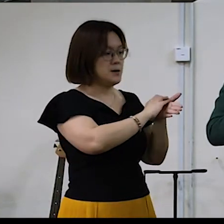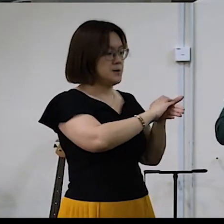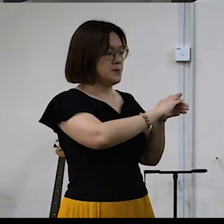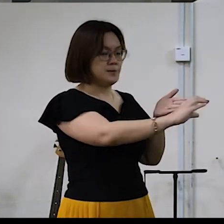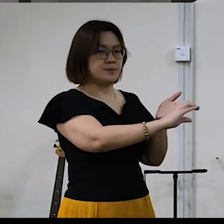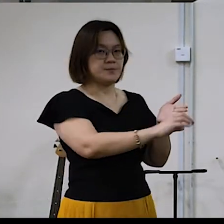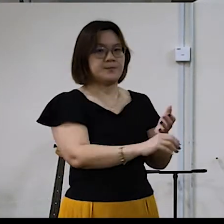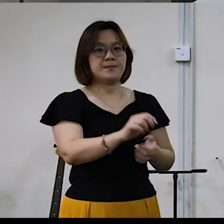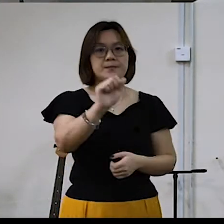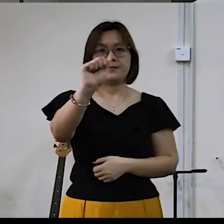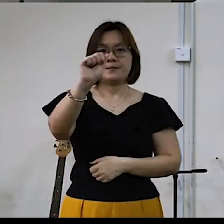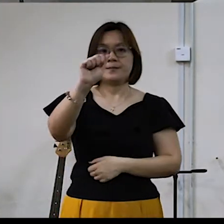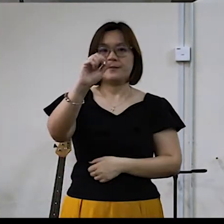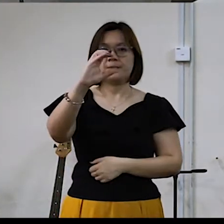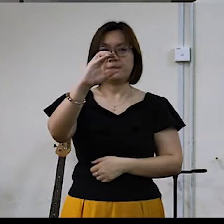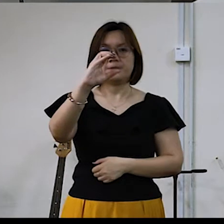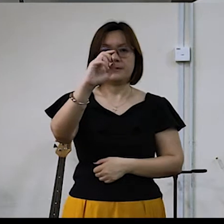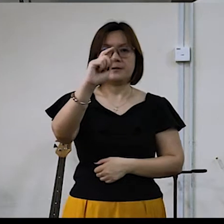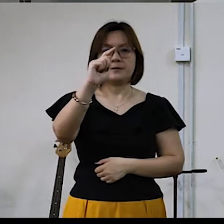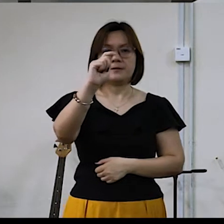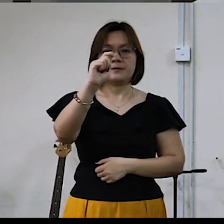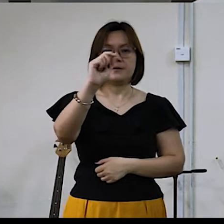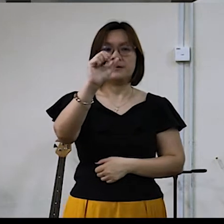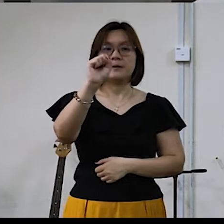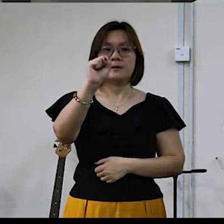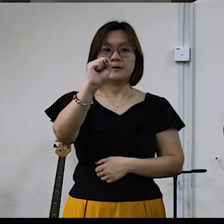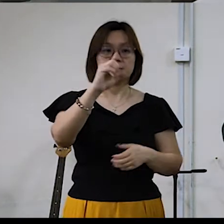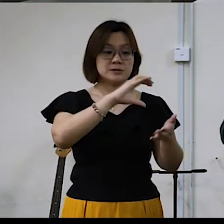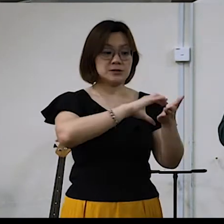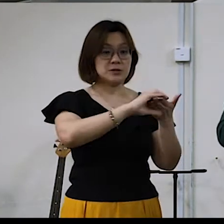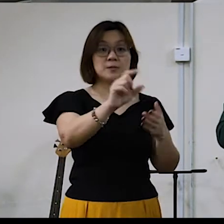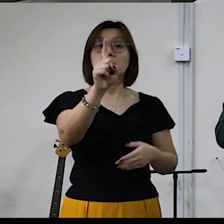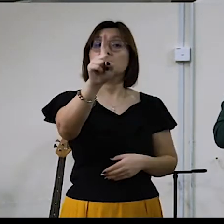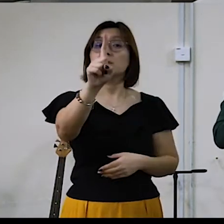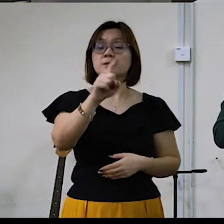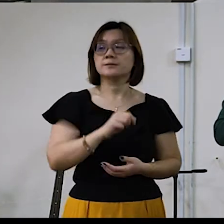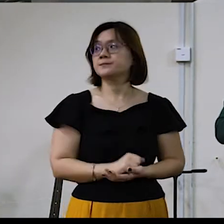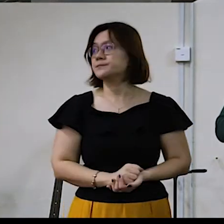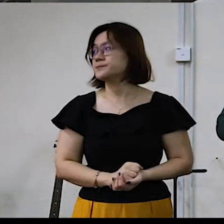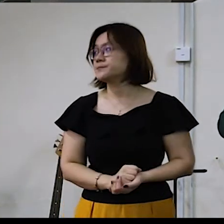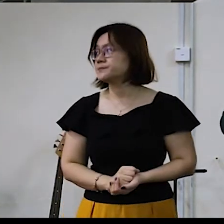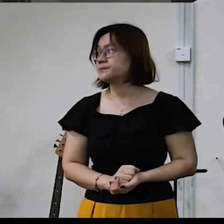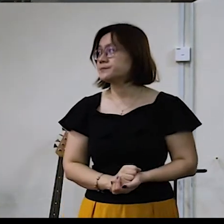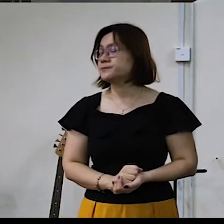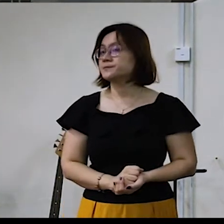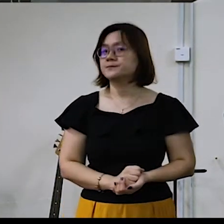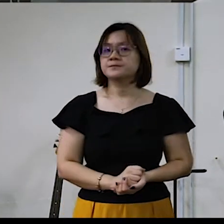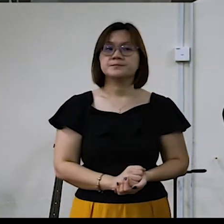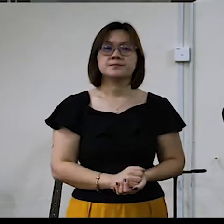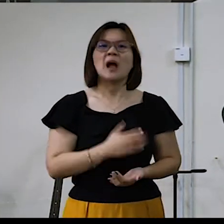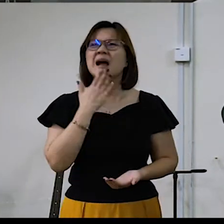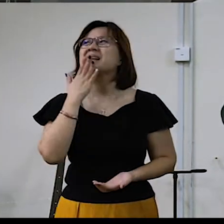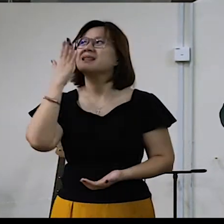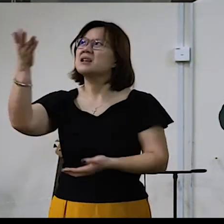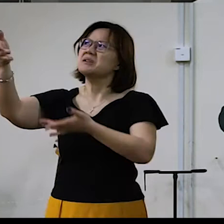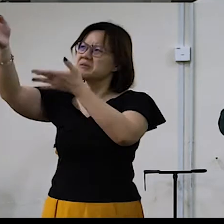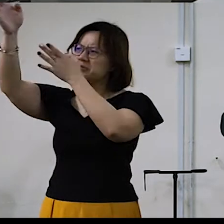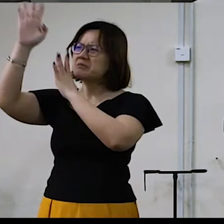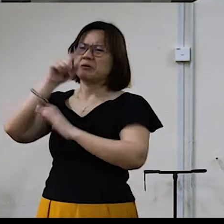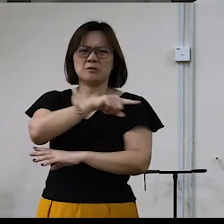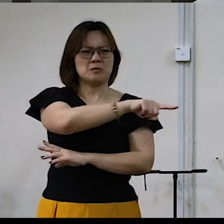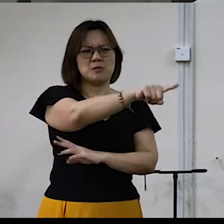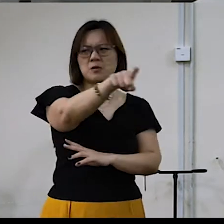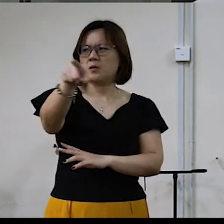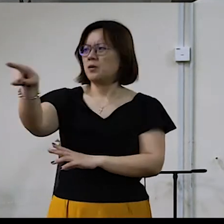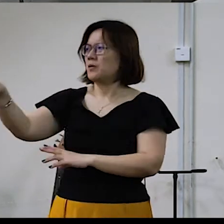it is for the whole week. And thank God you came. Thank God you came to this church. You will receive this sermon